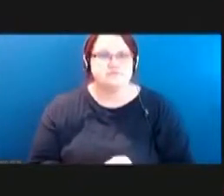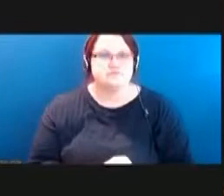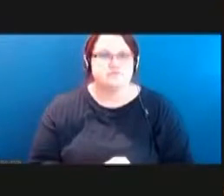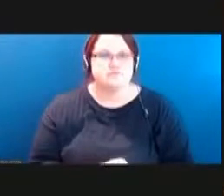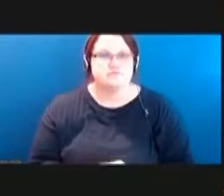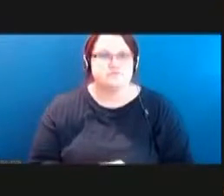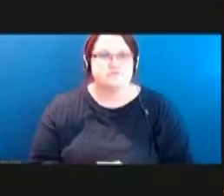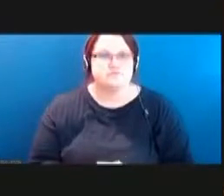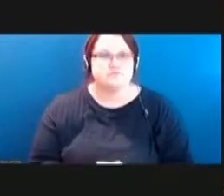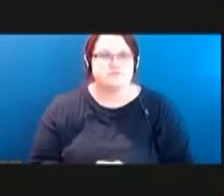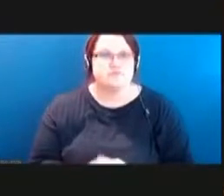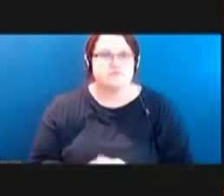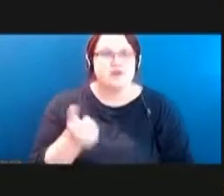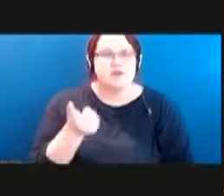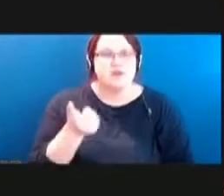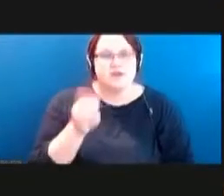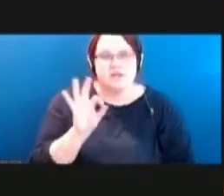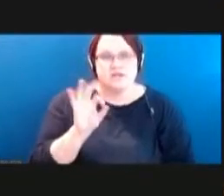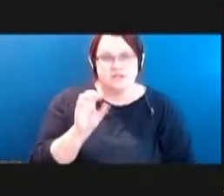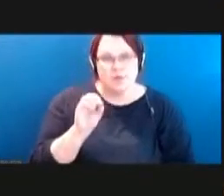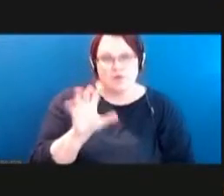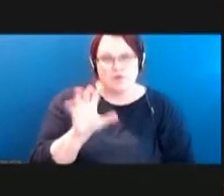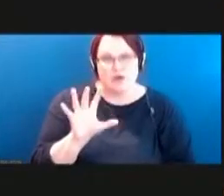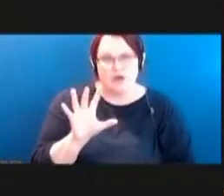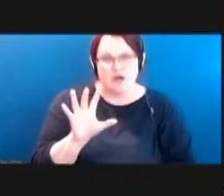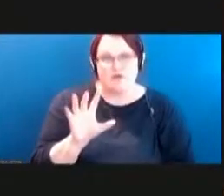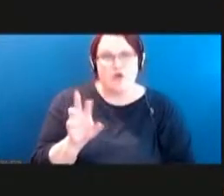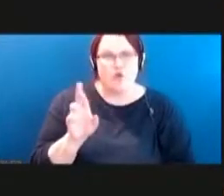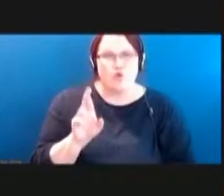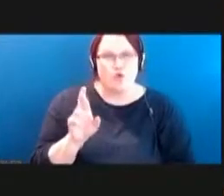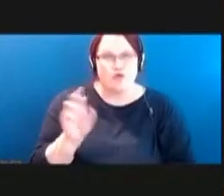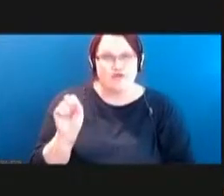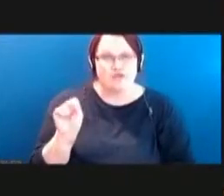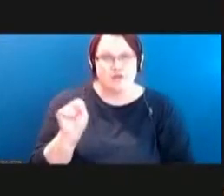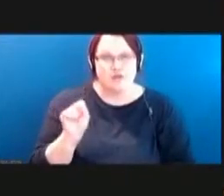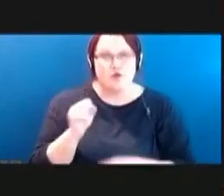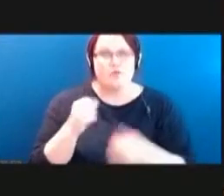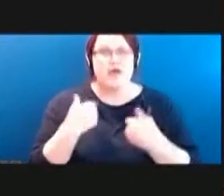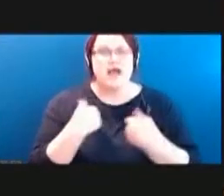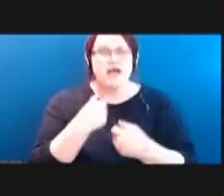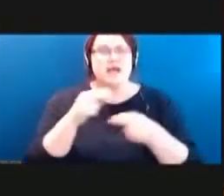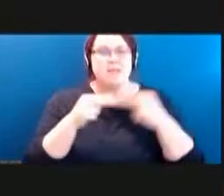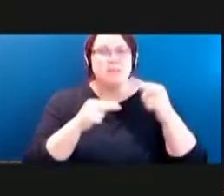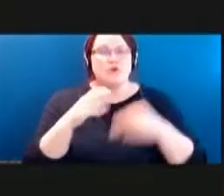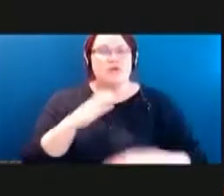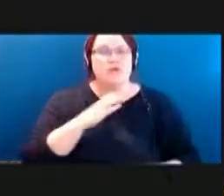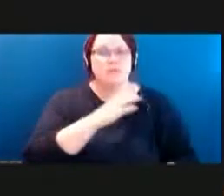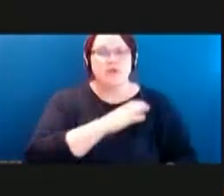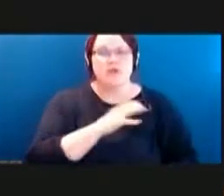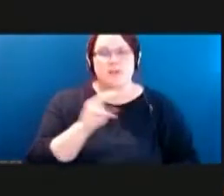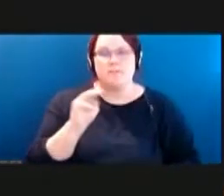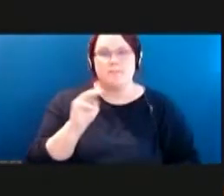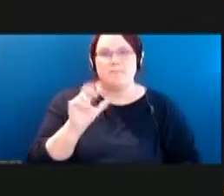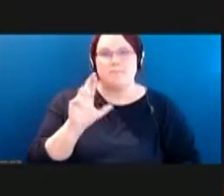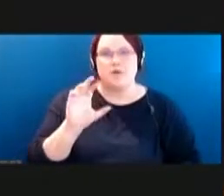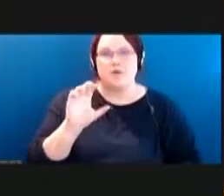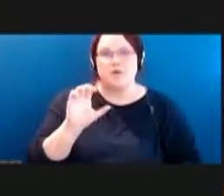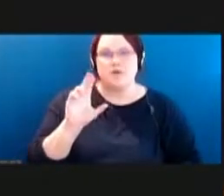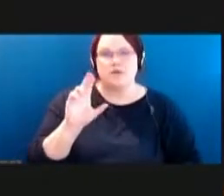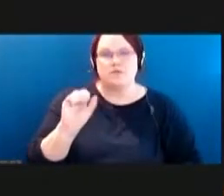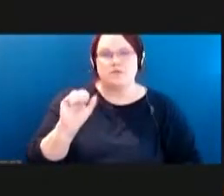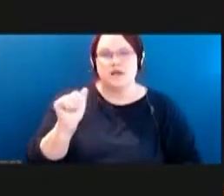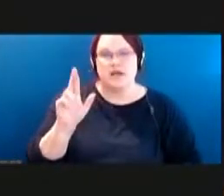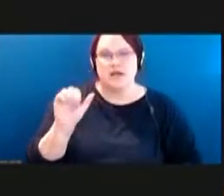In 1905, Rodef Shalom formed a building committee headed by Marcus Aaron and held a competition for